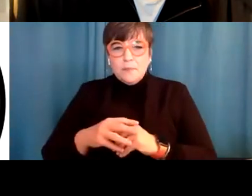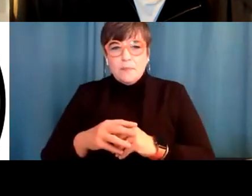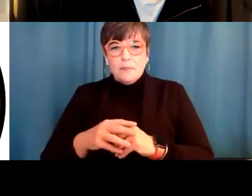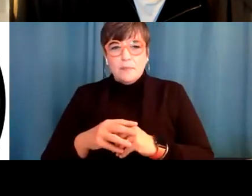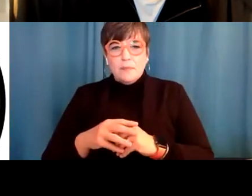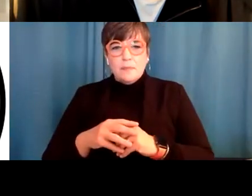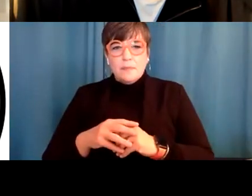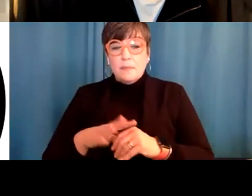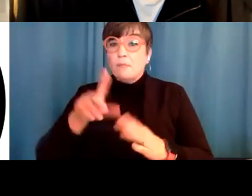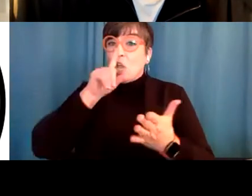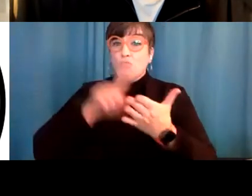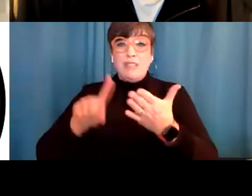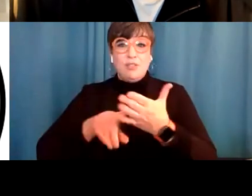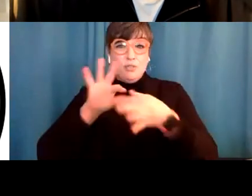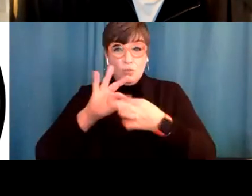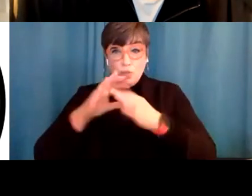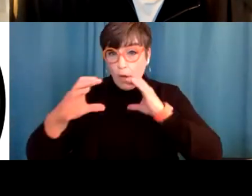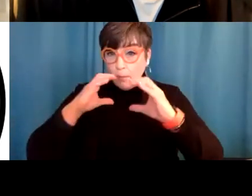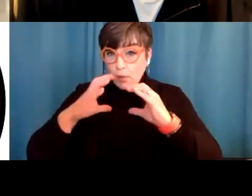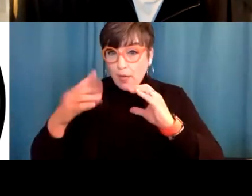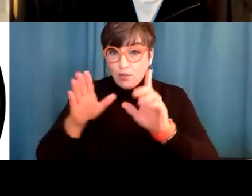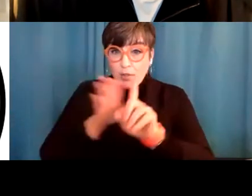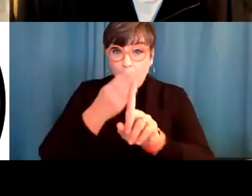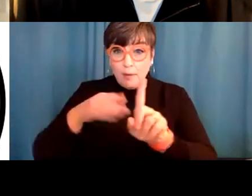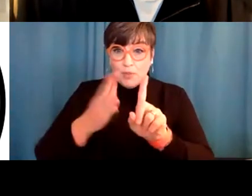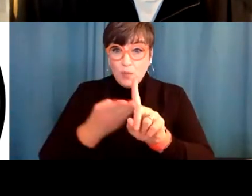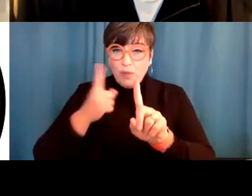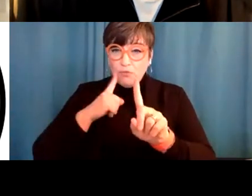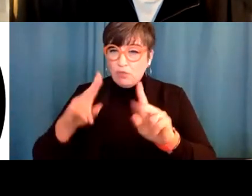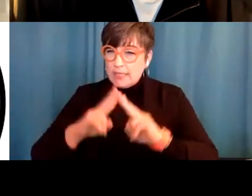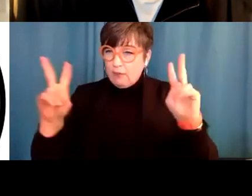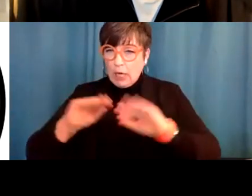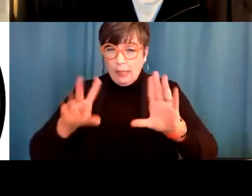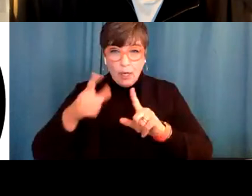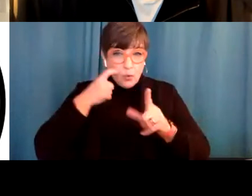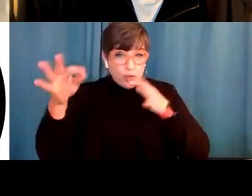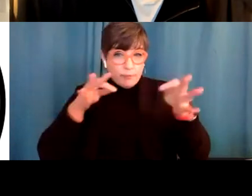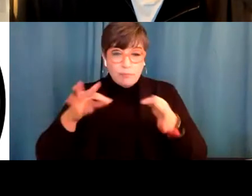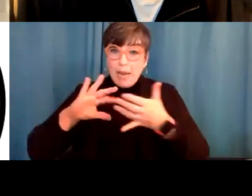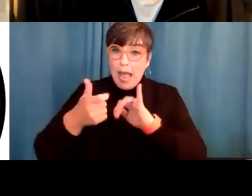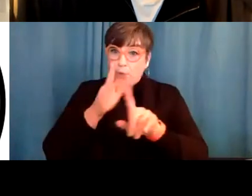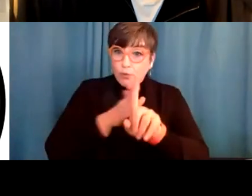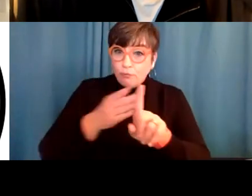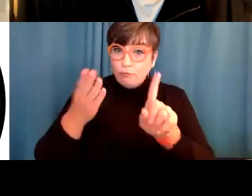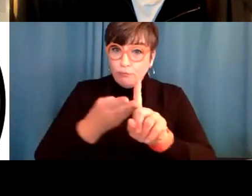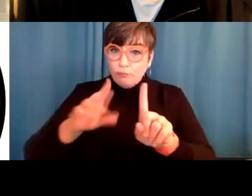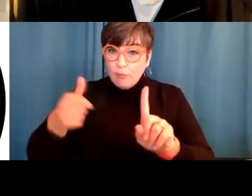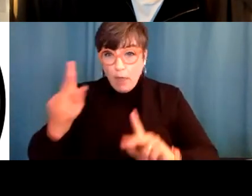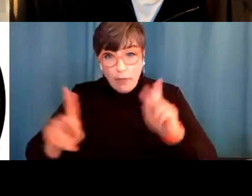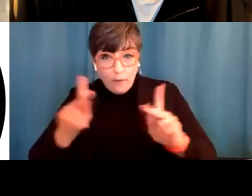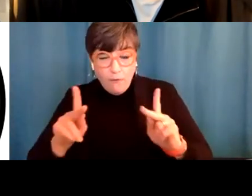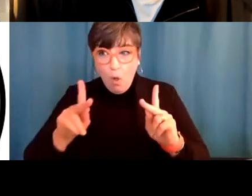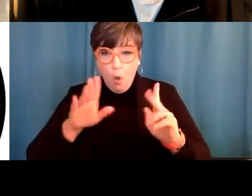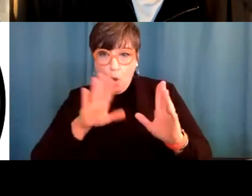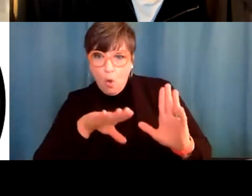So the research on communication and persuasion is crystal clear on this, that the way you persuade someone else to change their mind